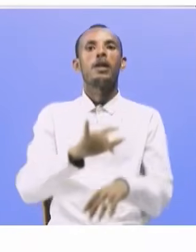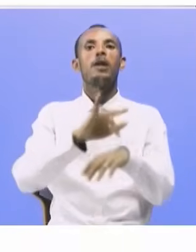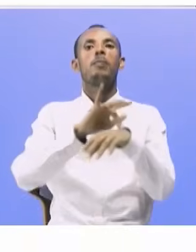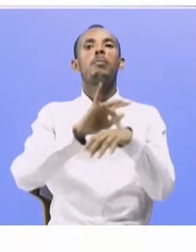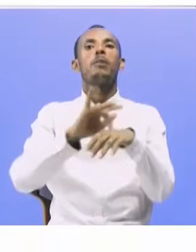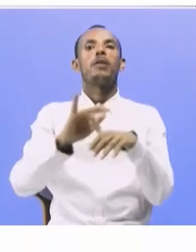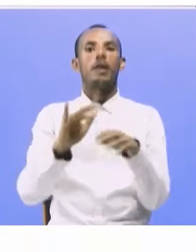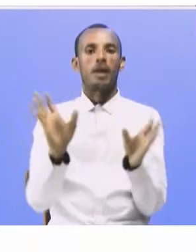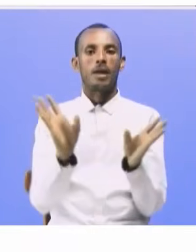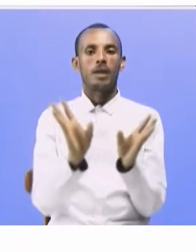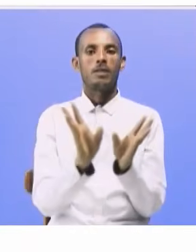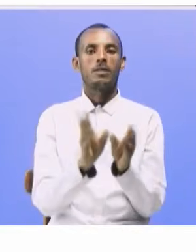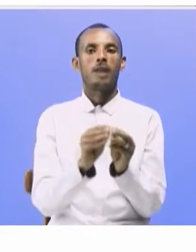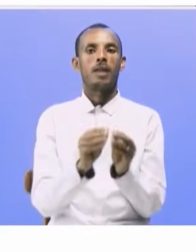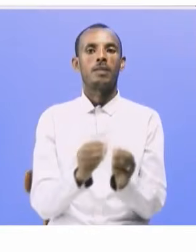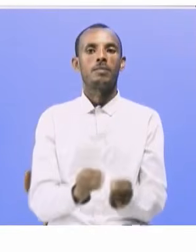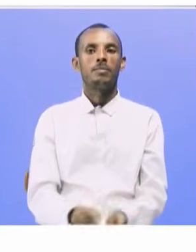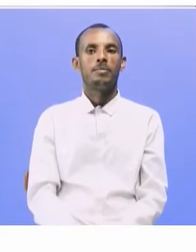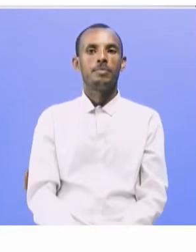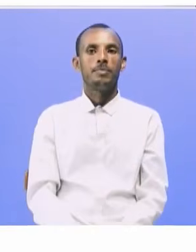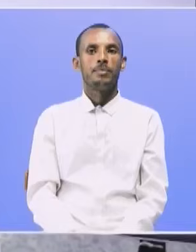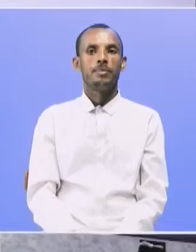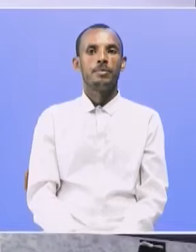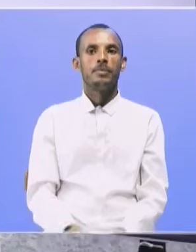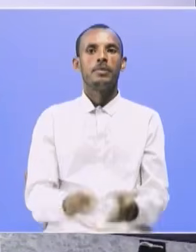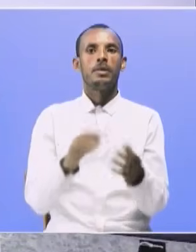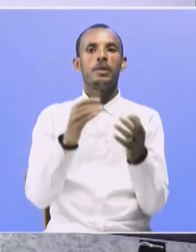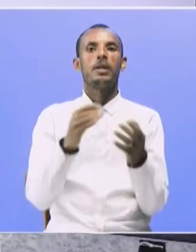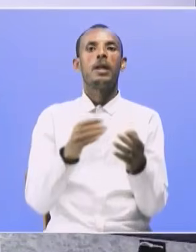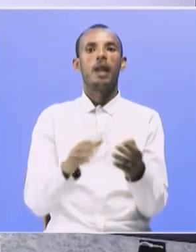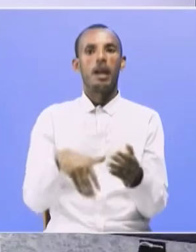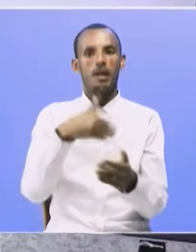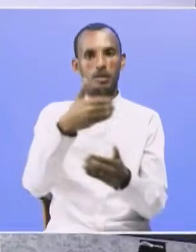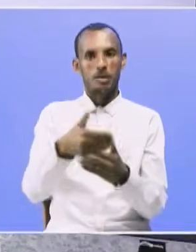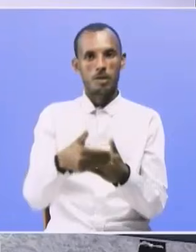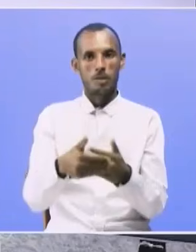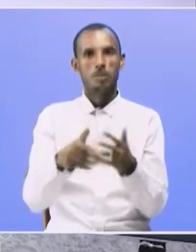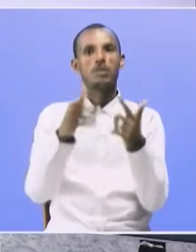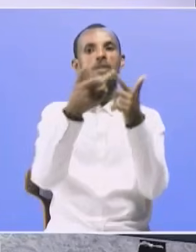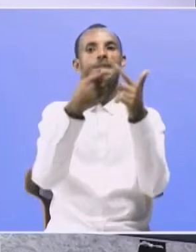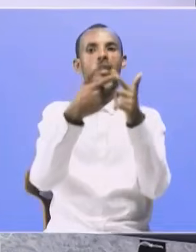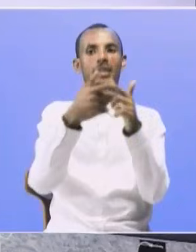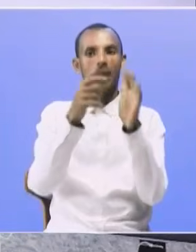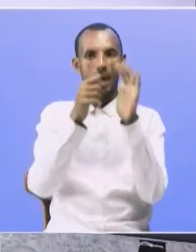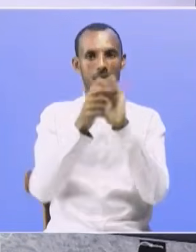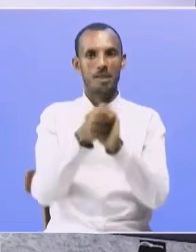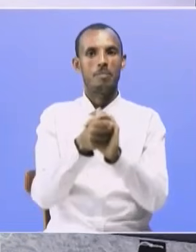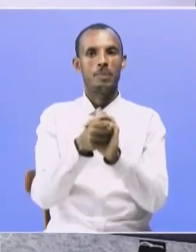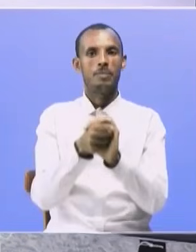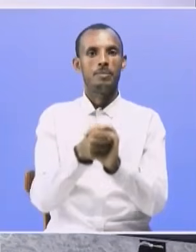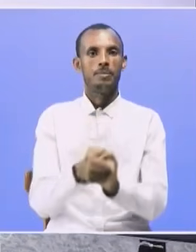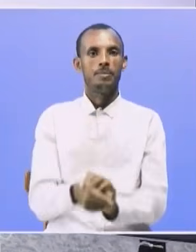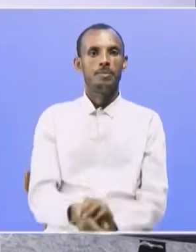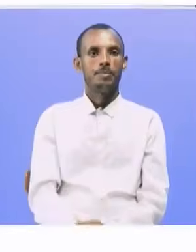This set is this empty set. Now let's continue to the second example.